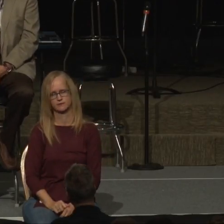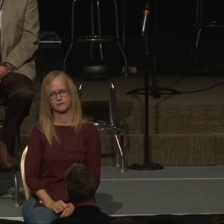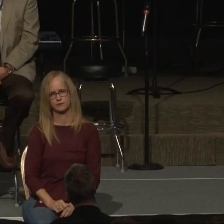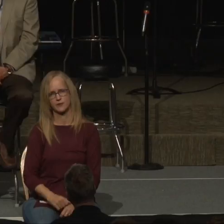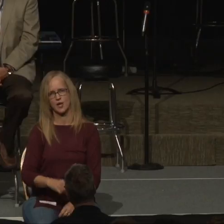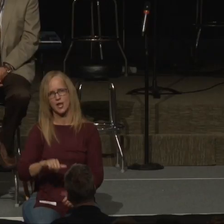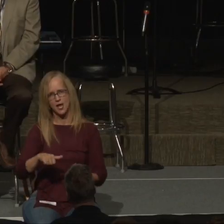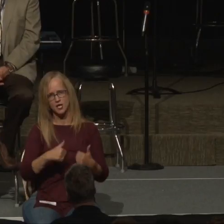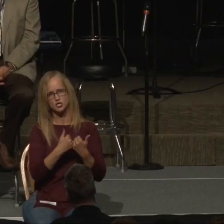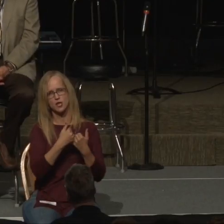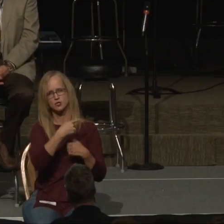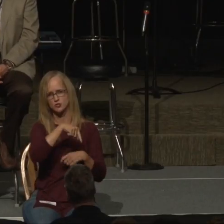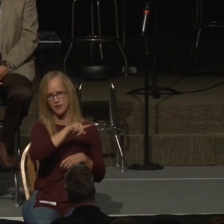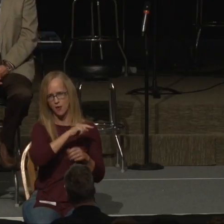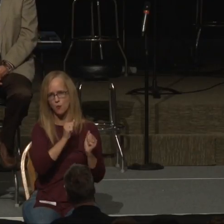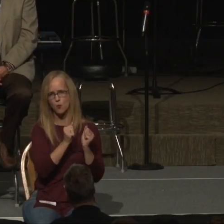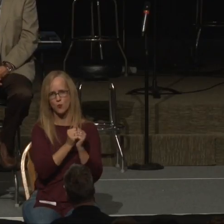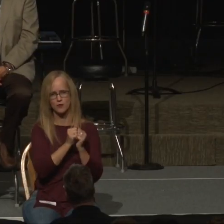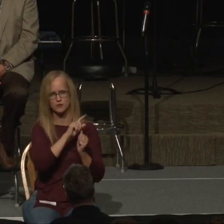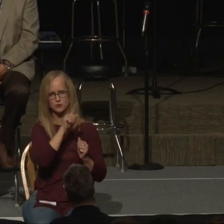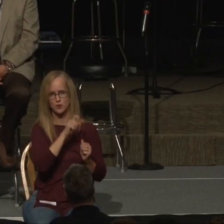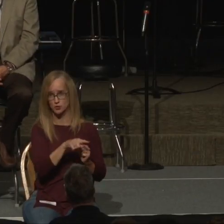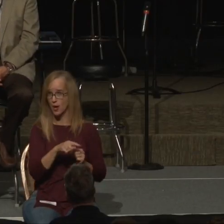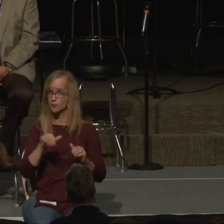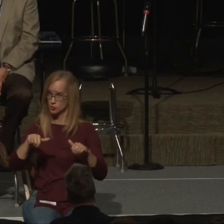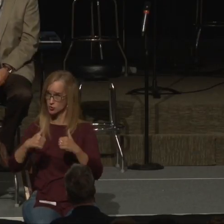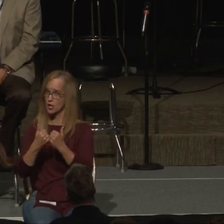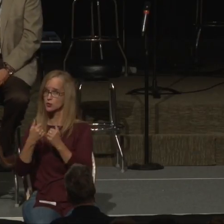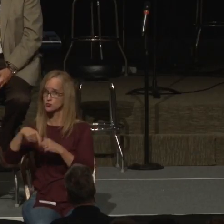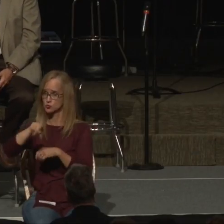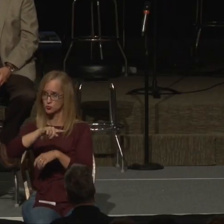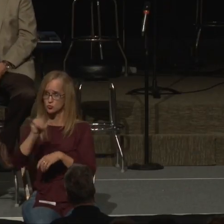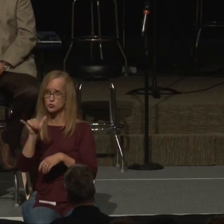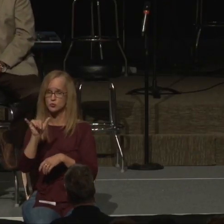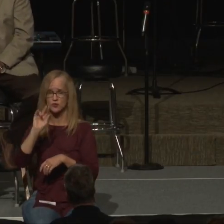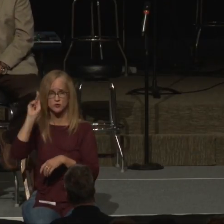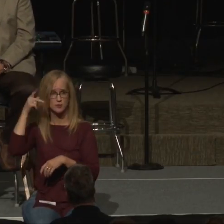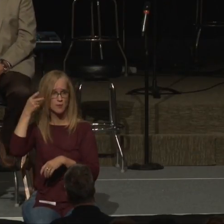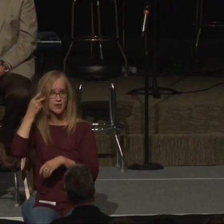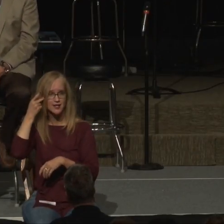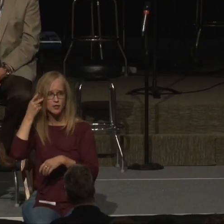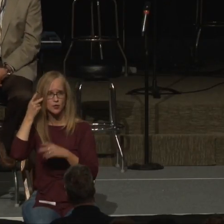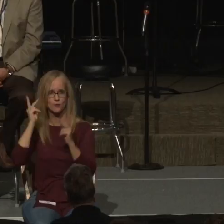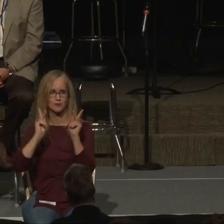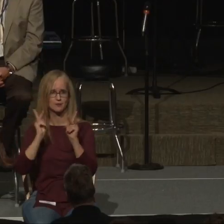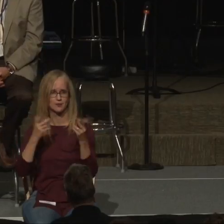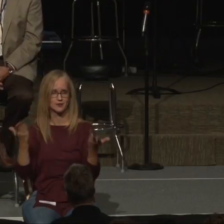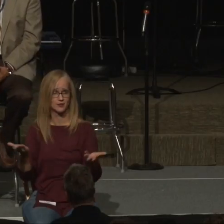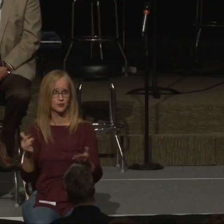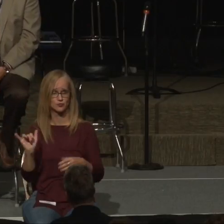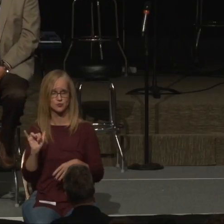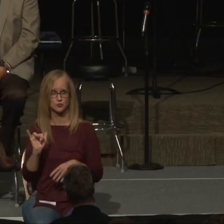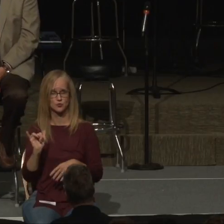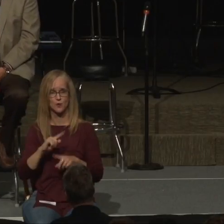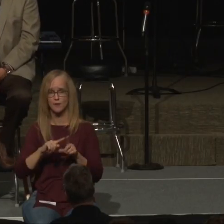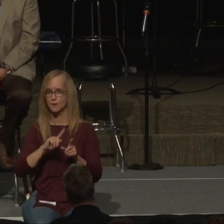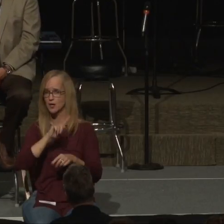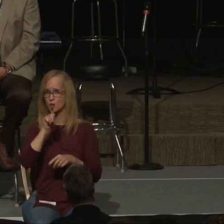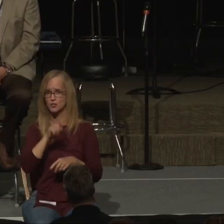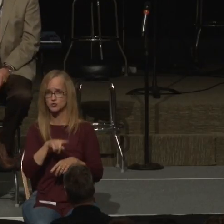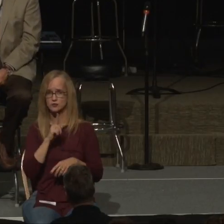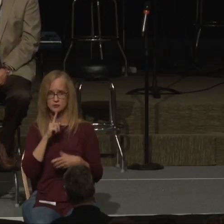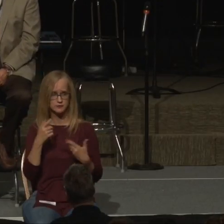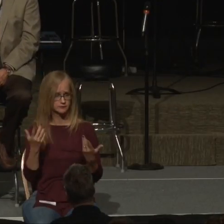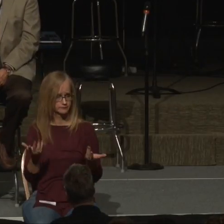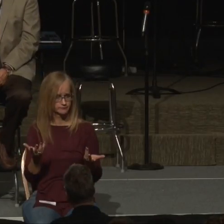And I challenged them with this question. I'm going to challenge you with it too, because there's some political people in here too. But my question is simply